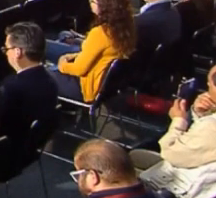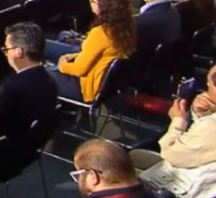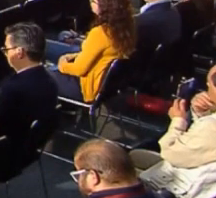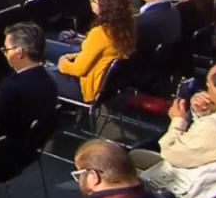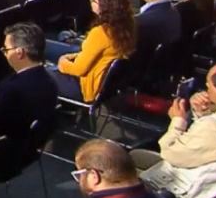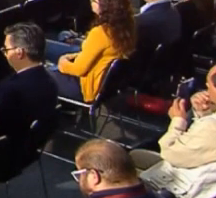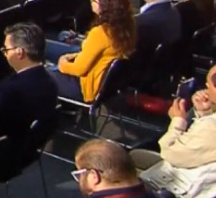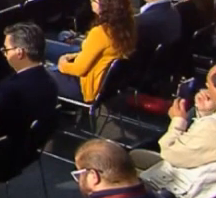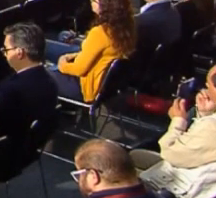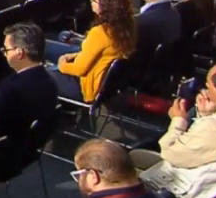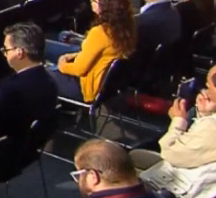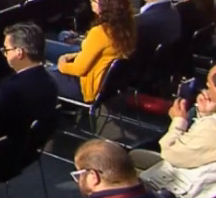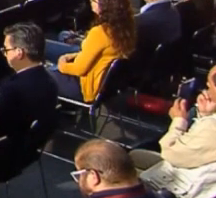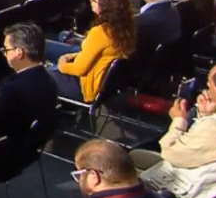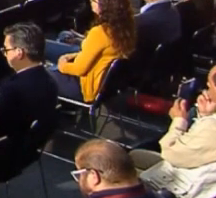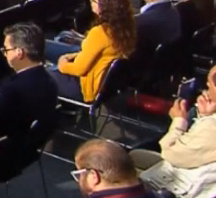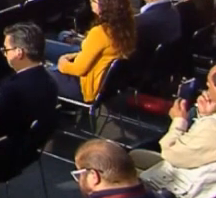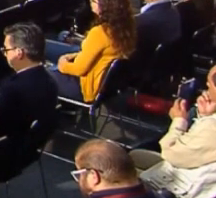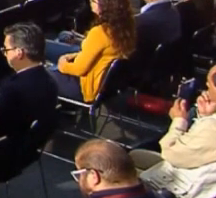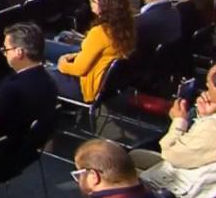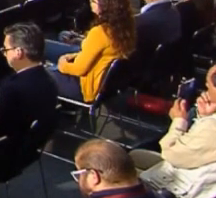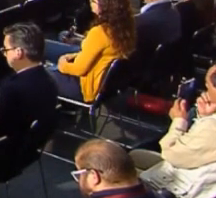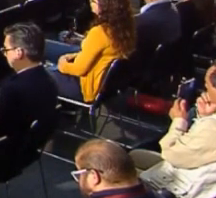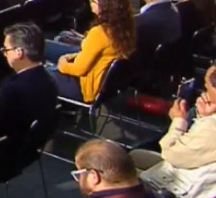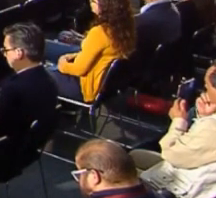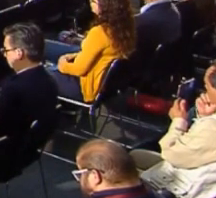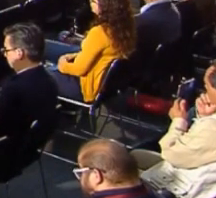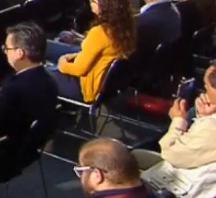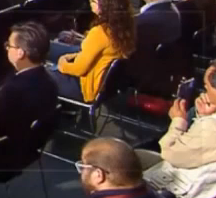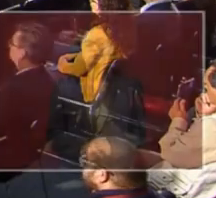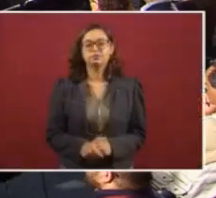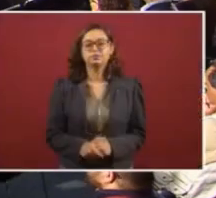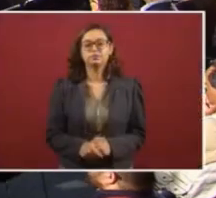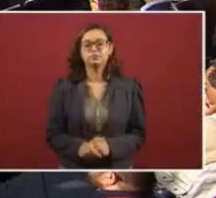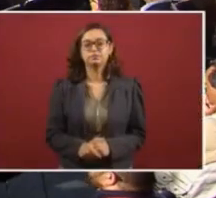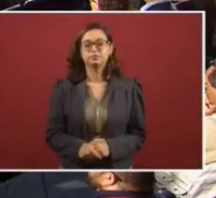And we're going to provide for the industrial area